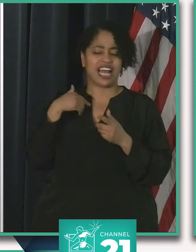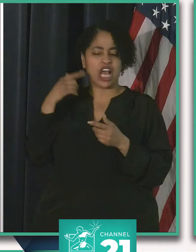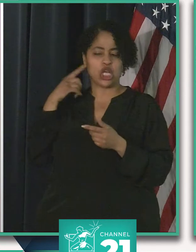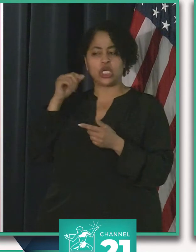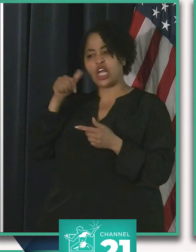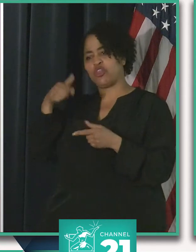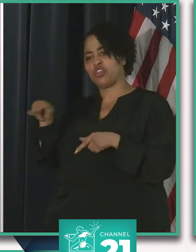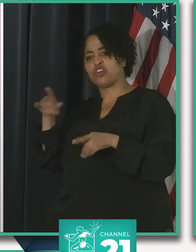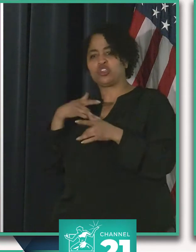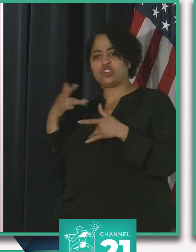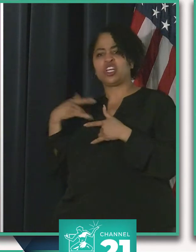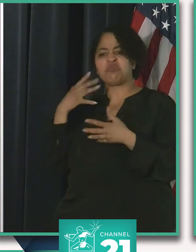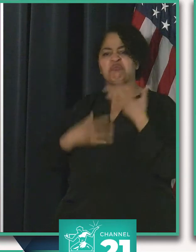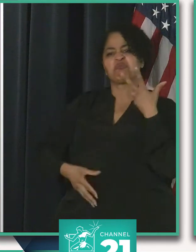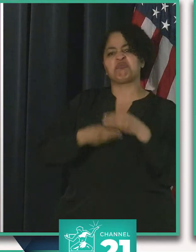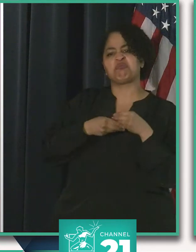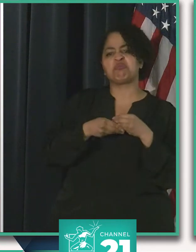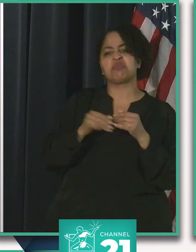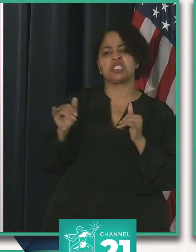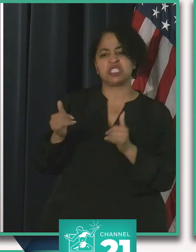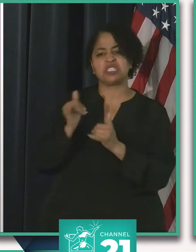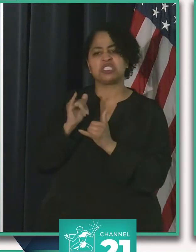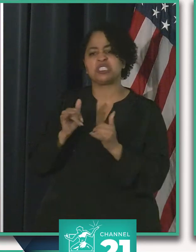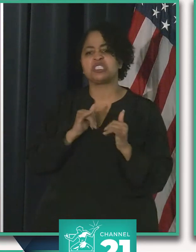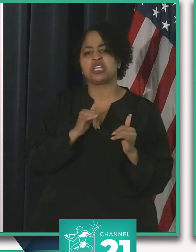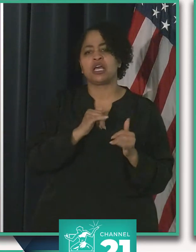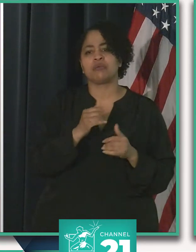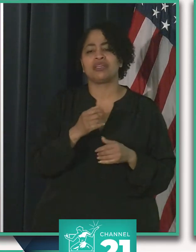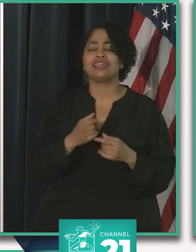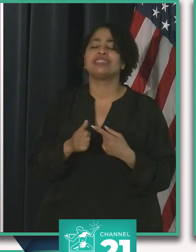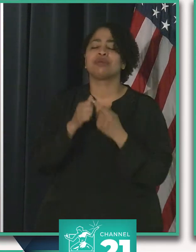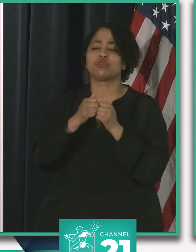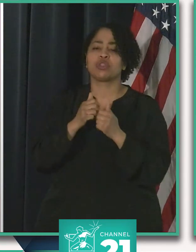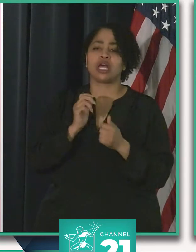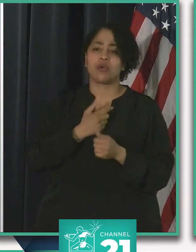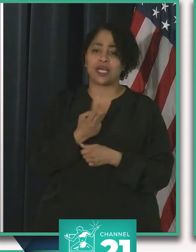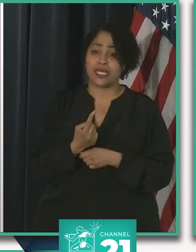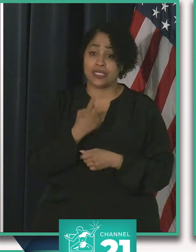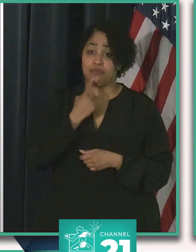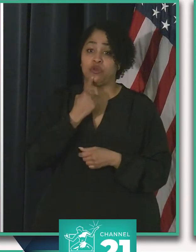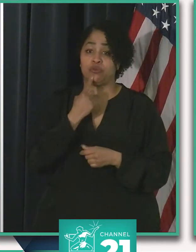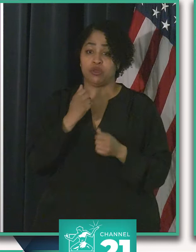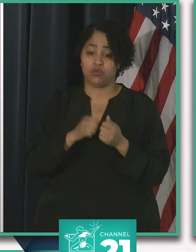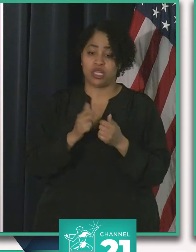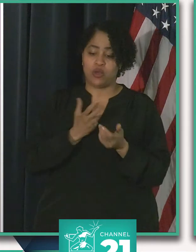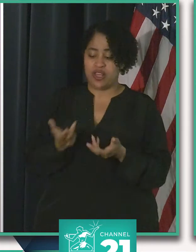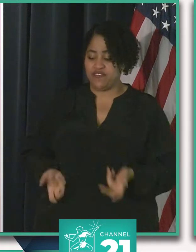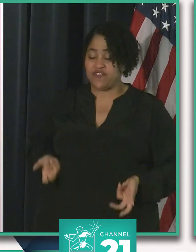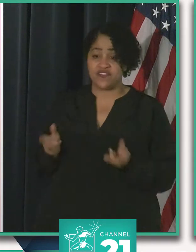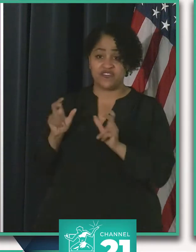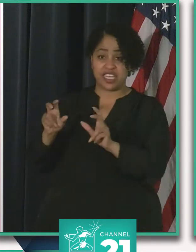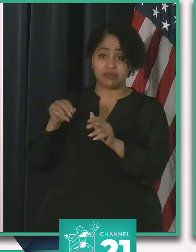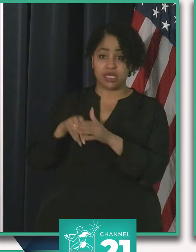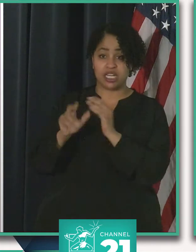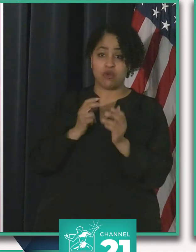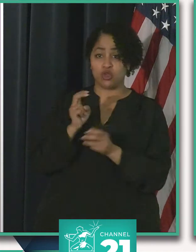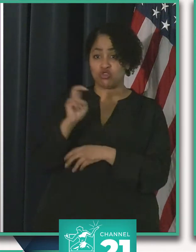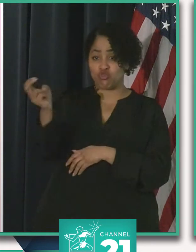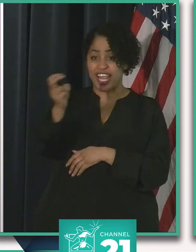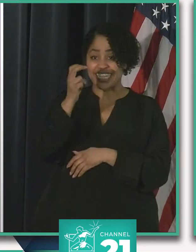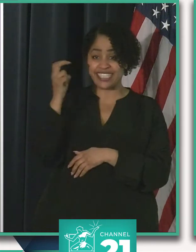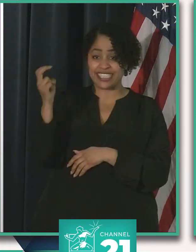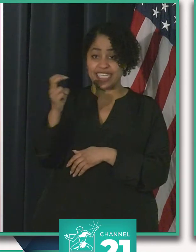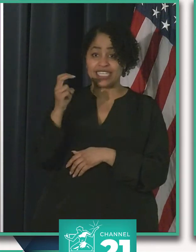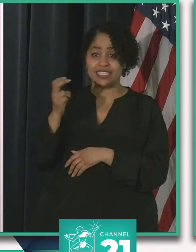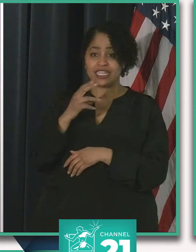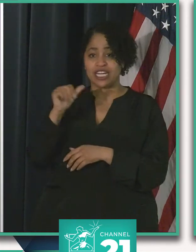up tonight, especially with my disappointment in our investment in our transit and other city services. I